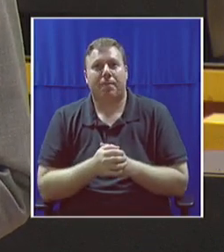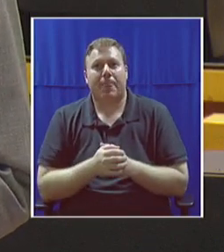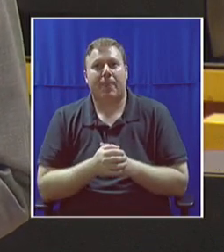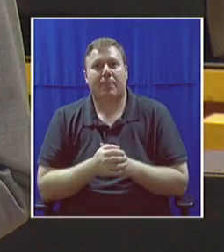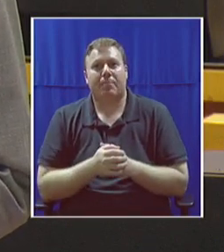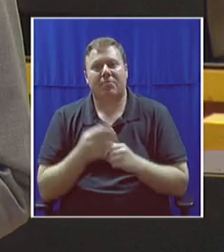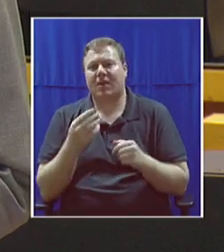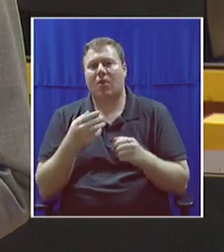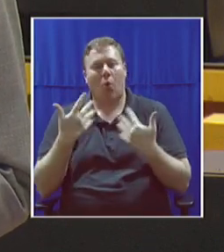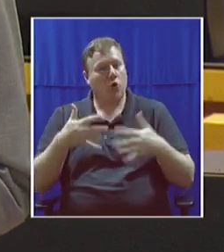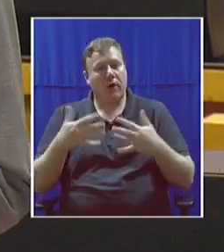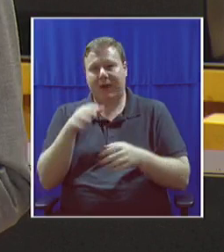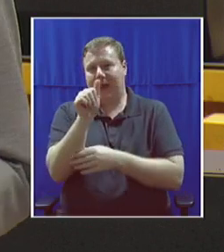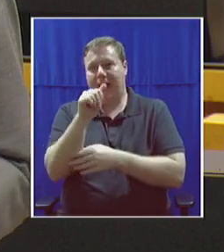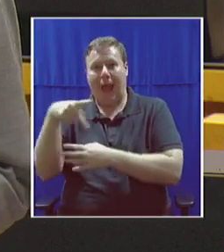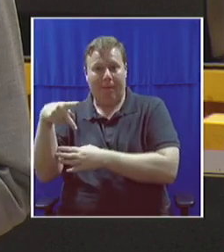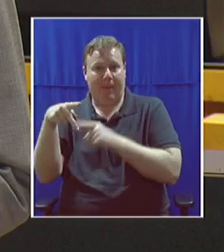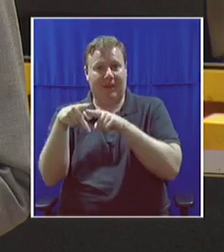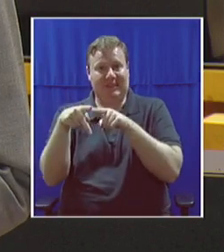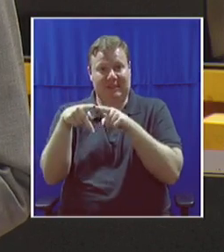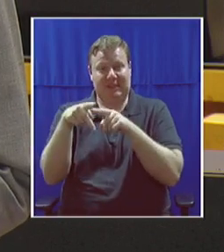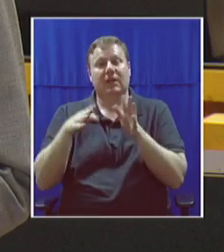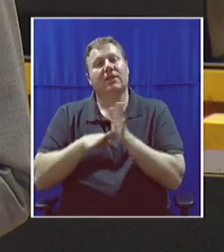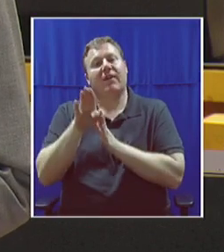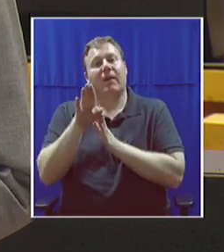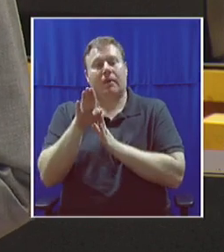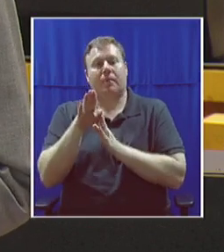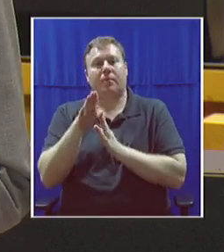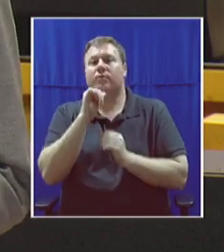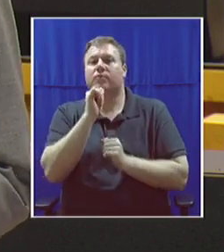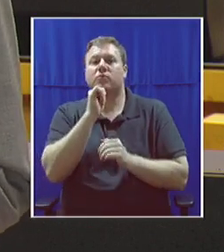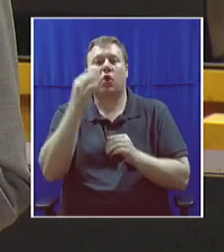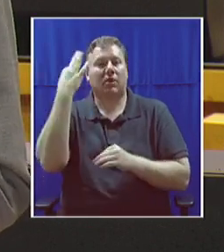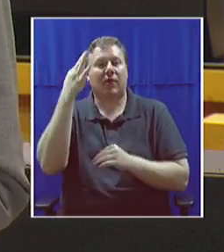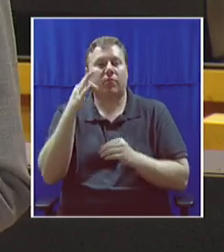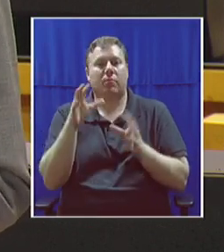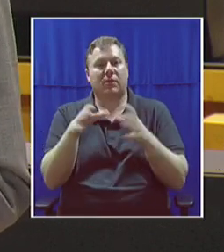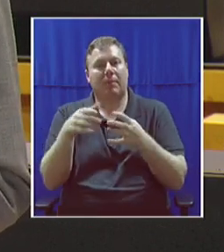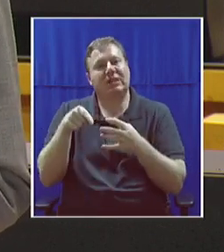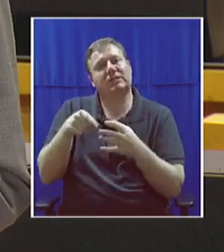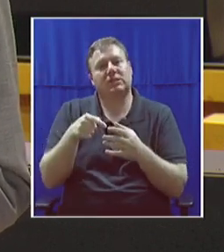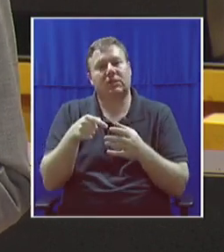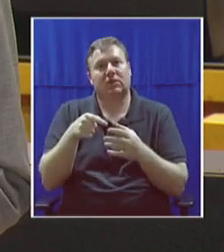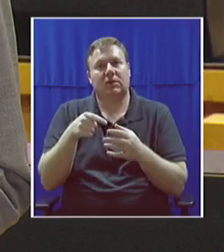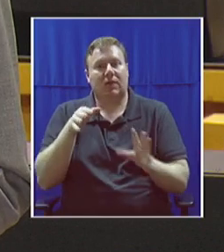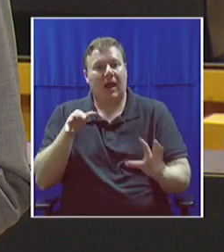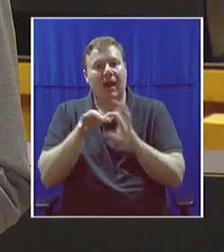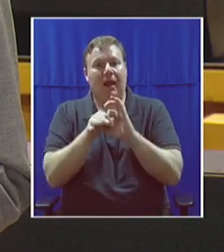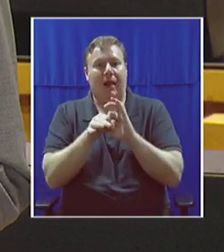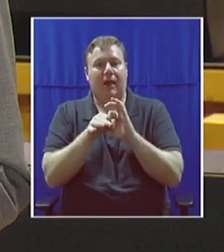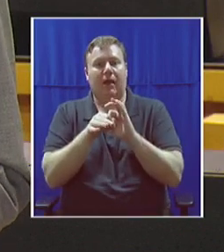app that has been developed by a non-governmental organization that aims to link up fisher people